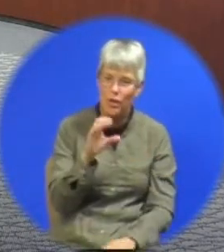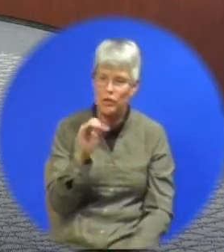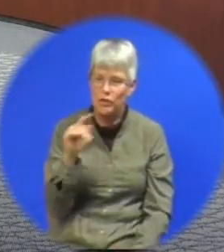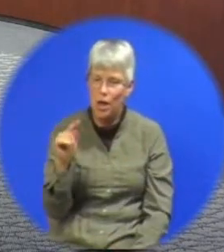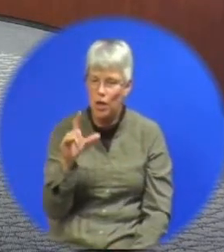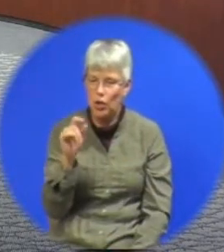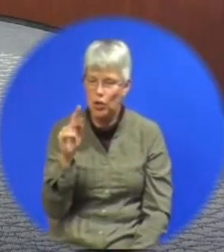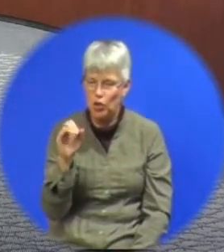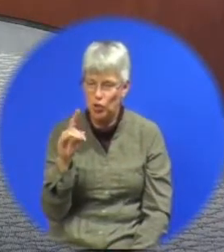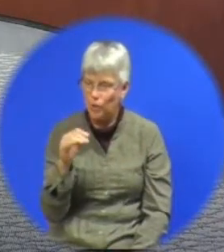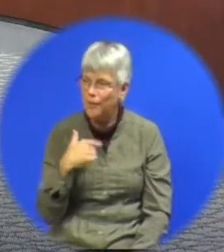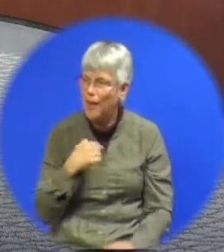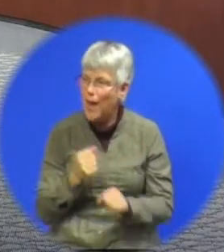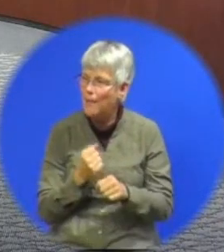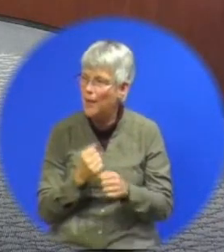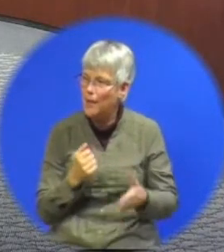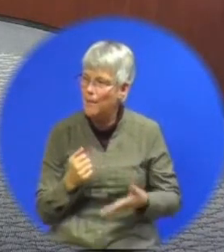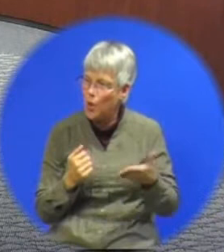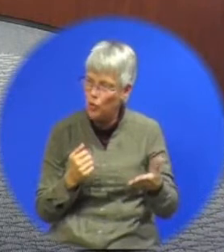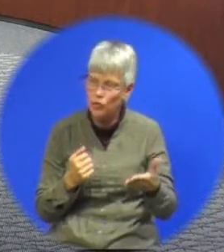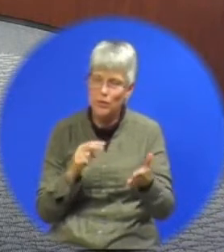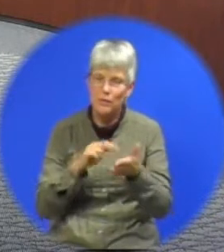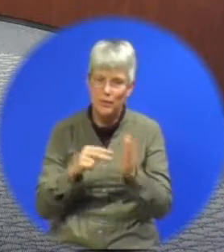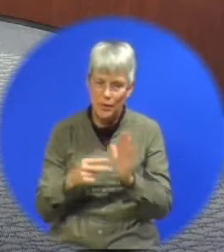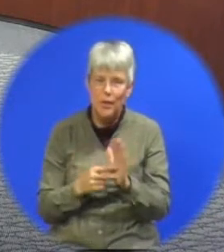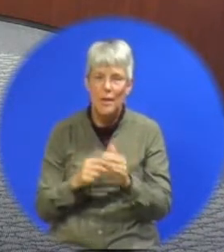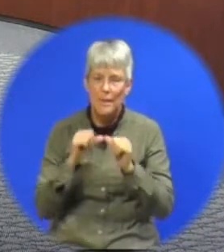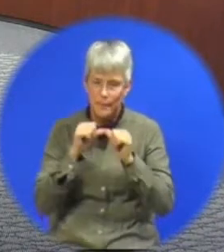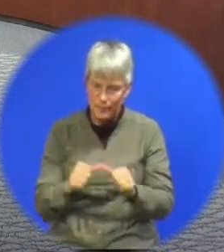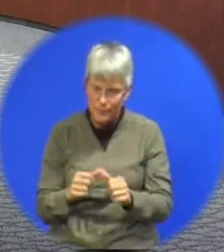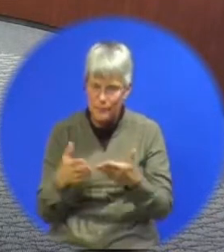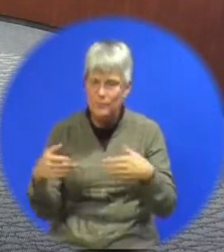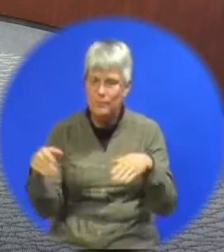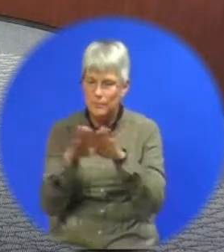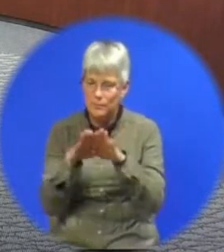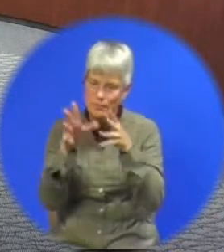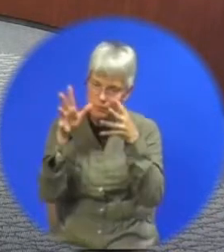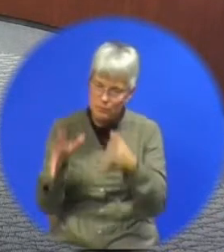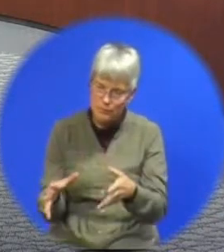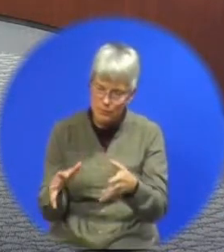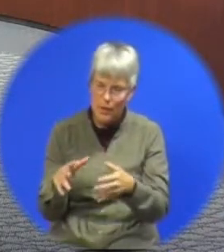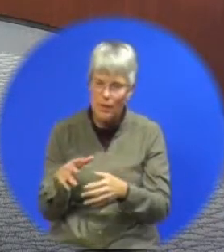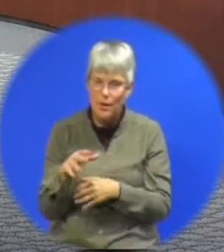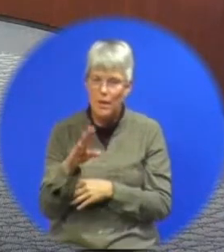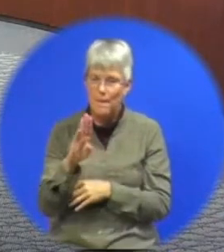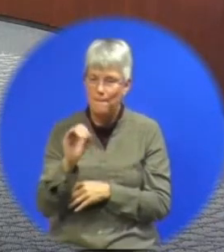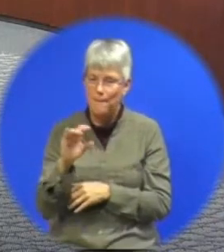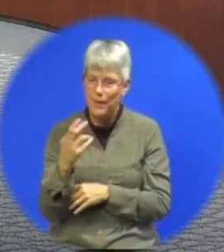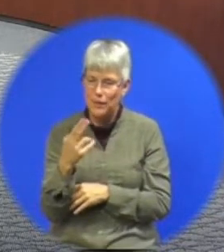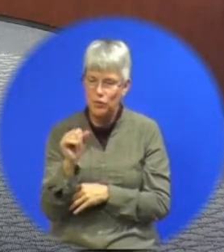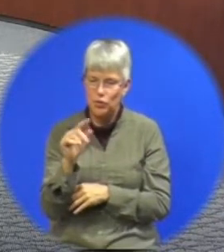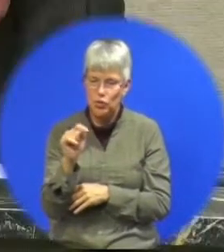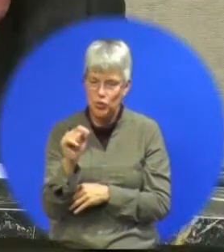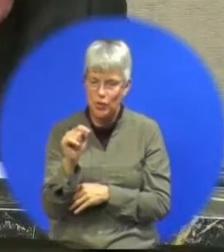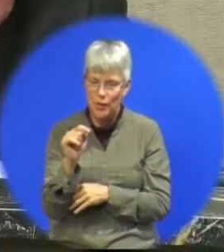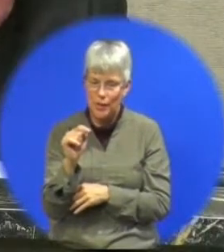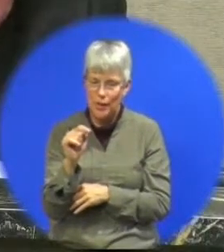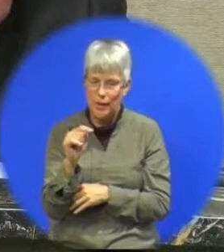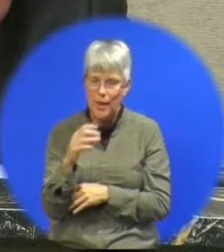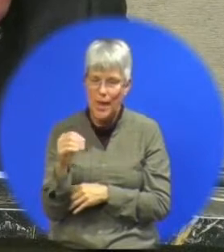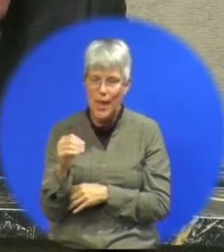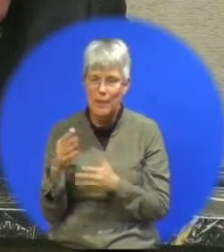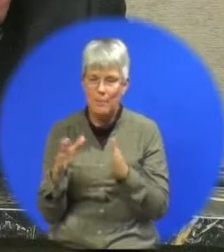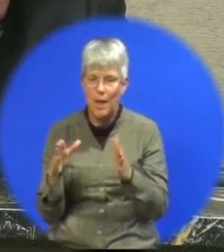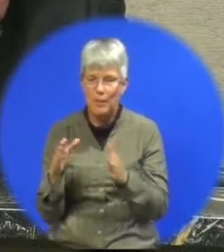make a motion to adopt a resolution of intent to permanently close and abandon unopened portion of Beach Street, to set a public hearing for